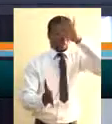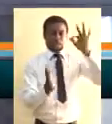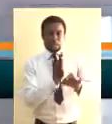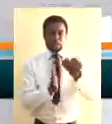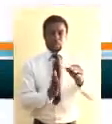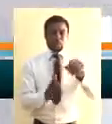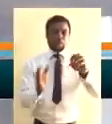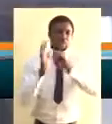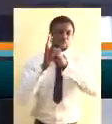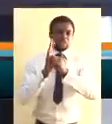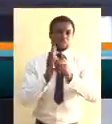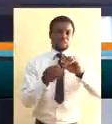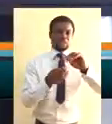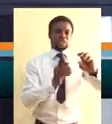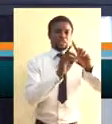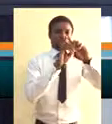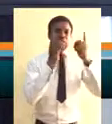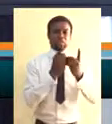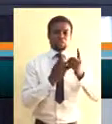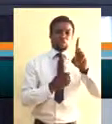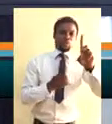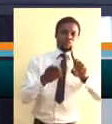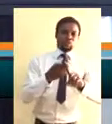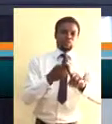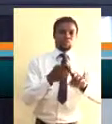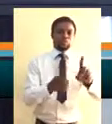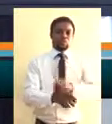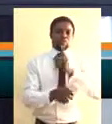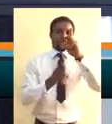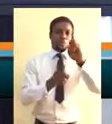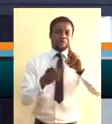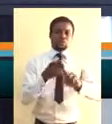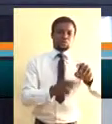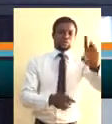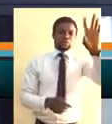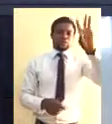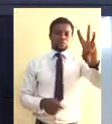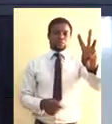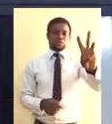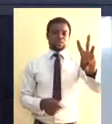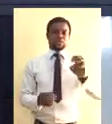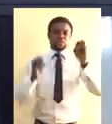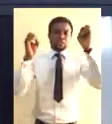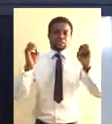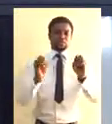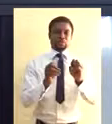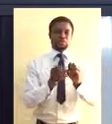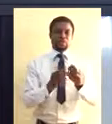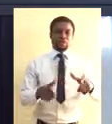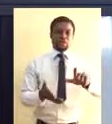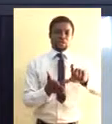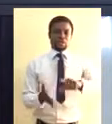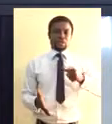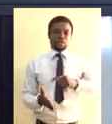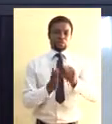Permanent Secretaries of the Education District 1 to 6. We also like to thank the Executive Secretary